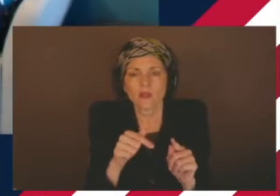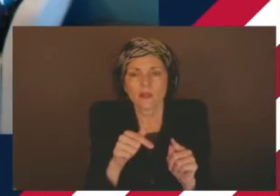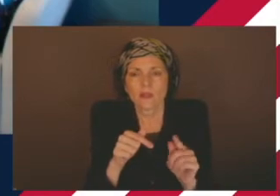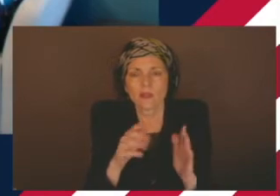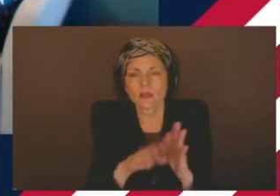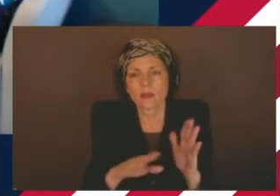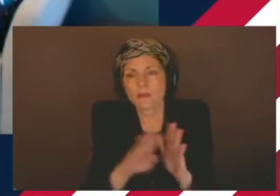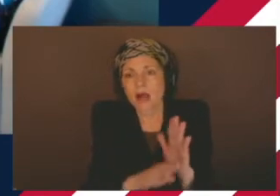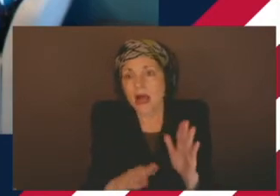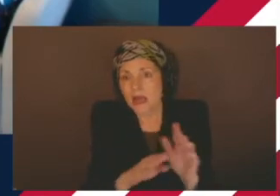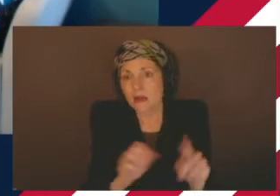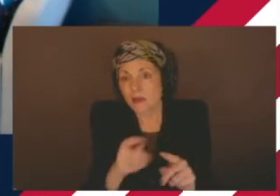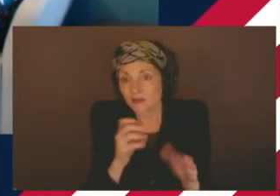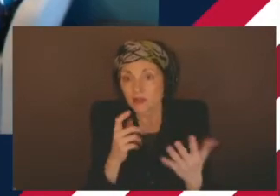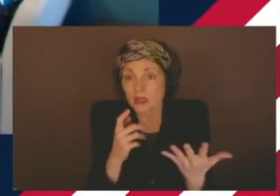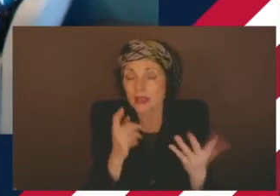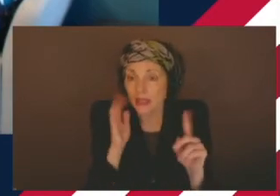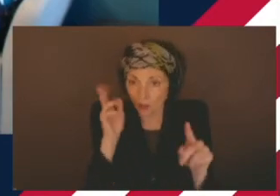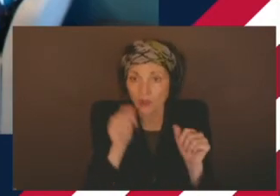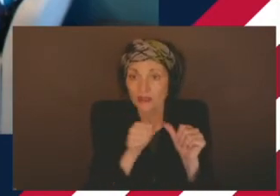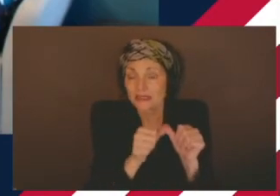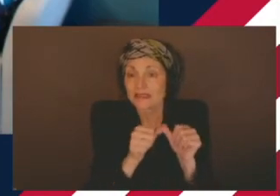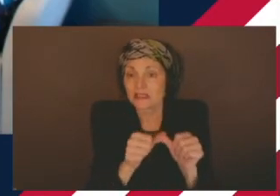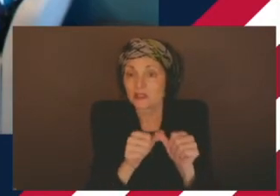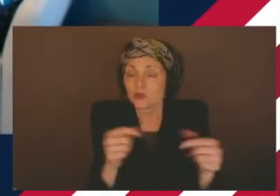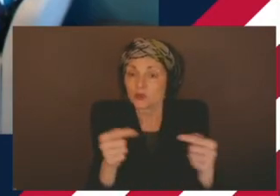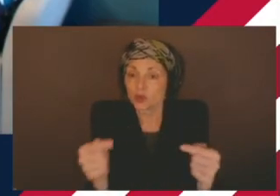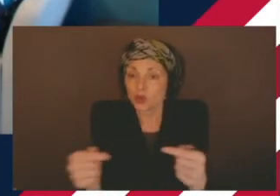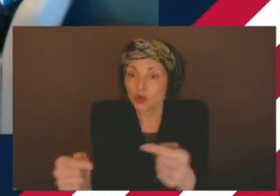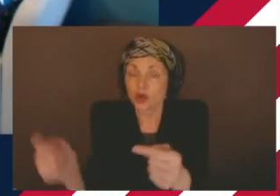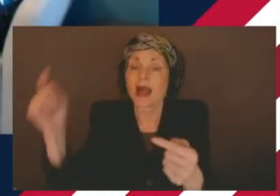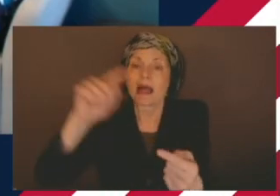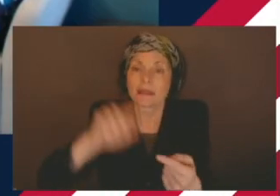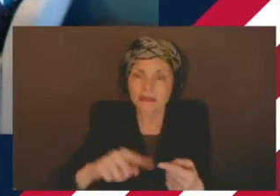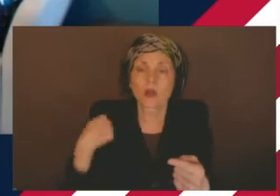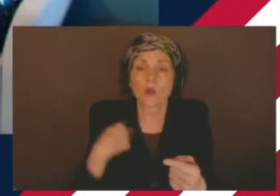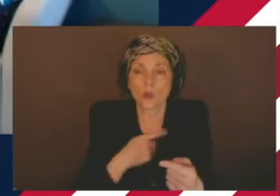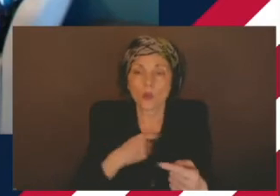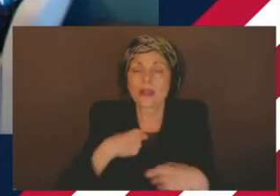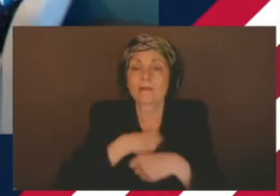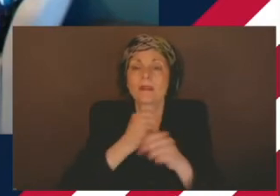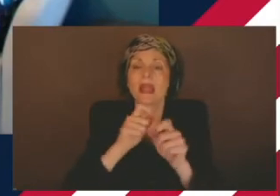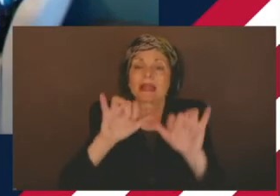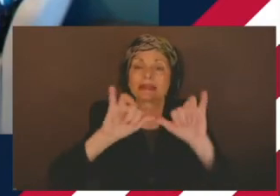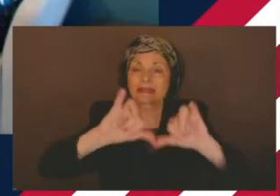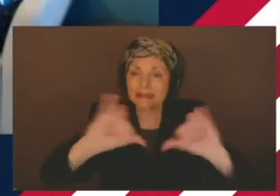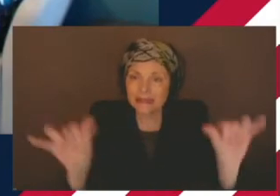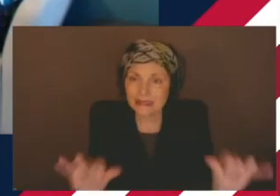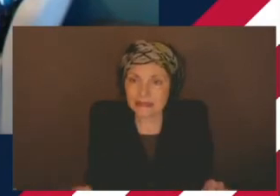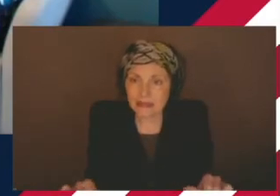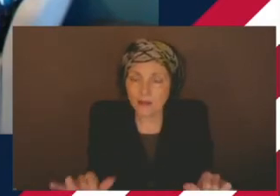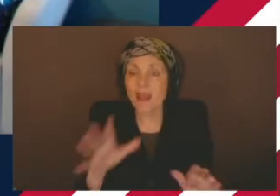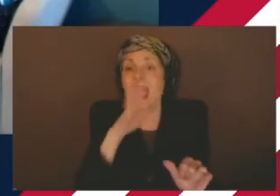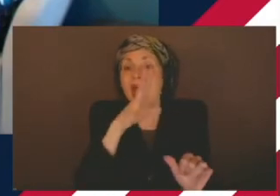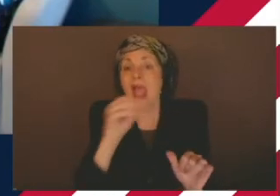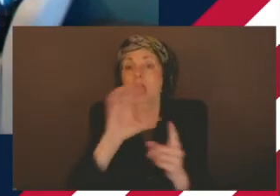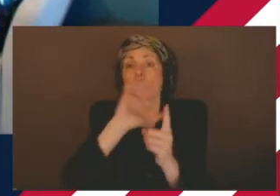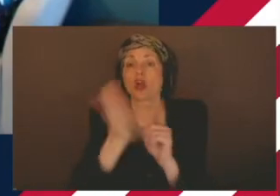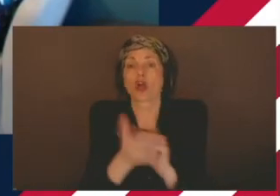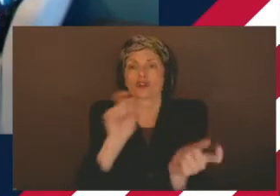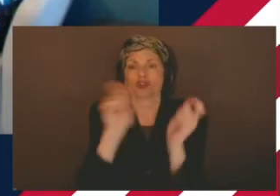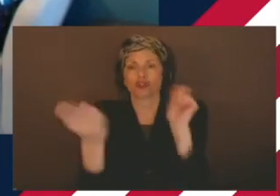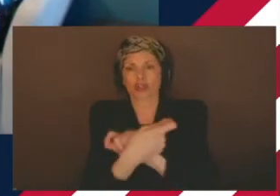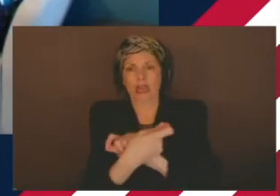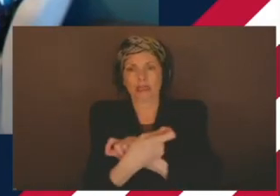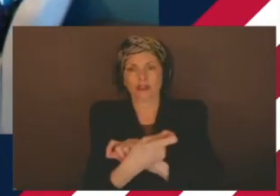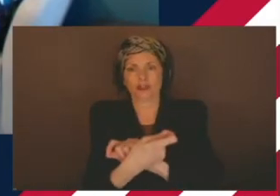fashion, and they'll continue to do so until we make systemic and cultural changes. From the inception of this nation,